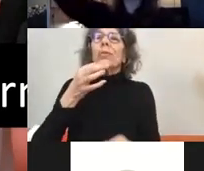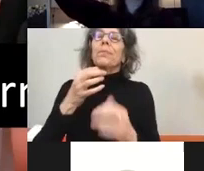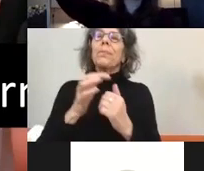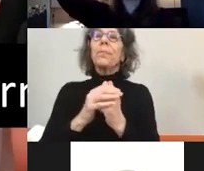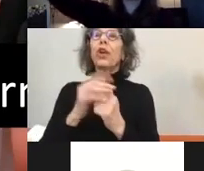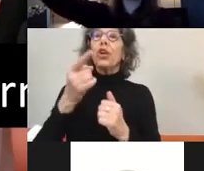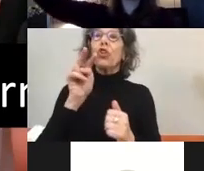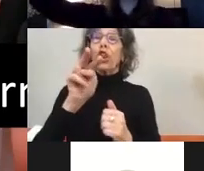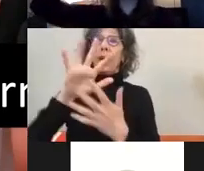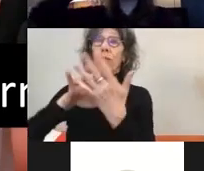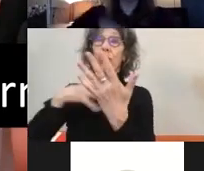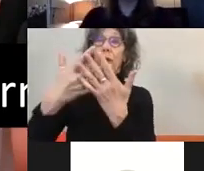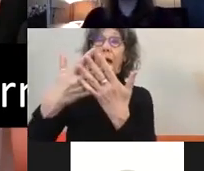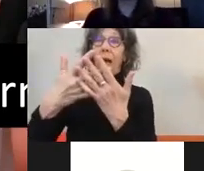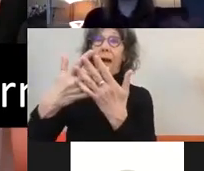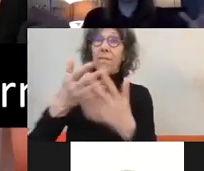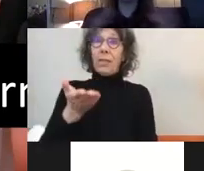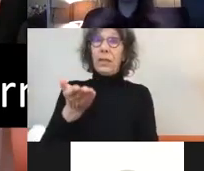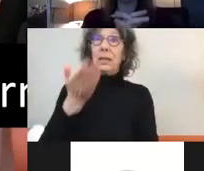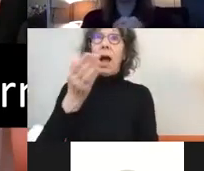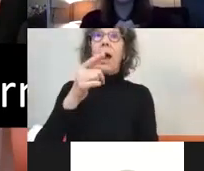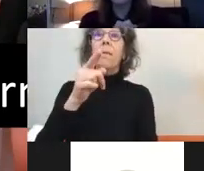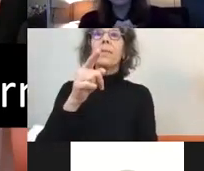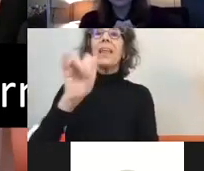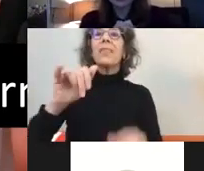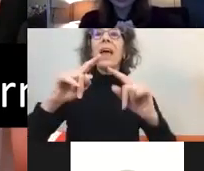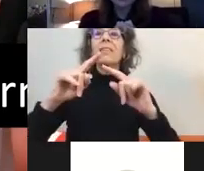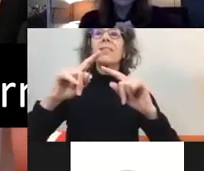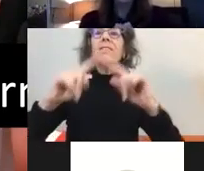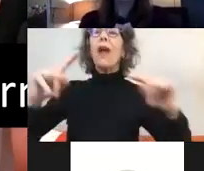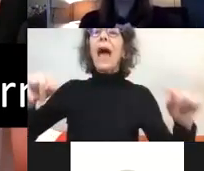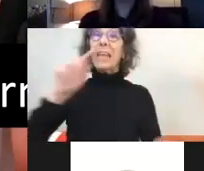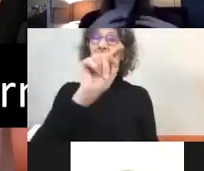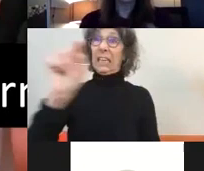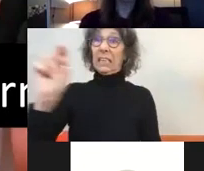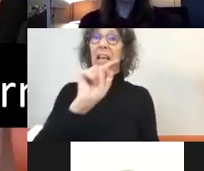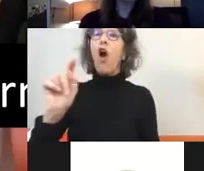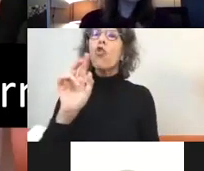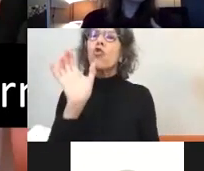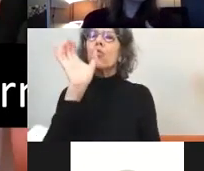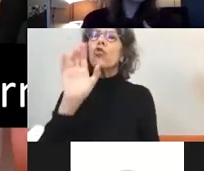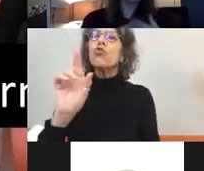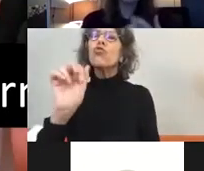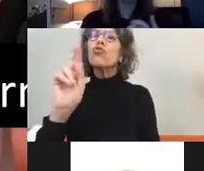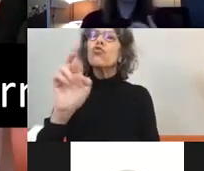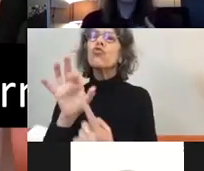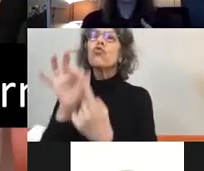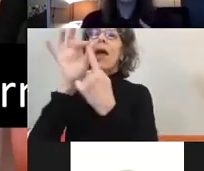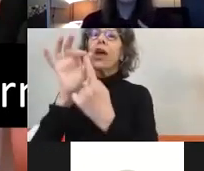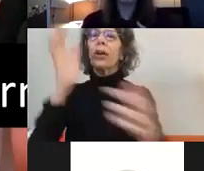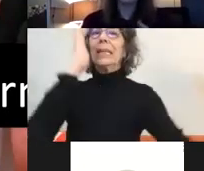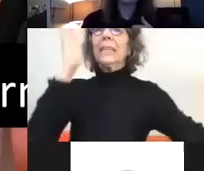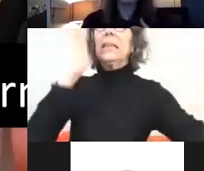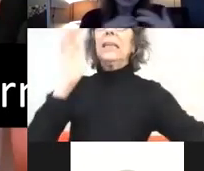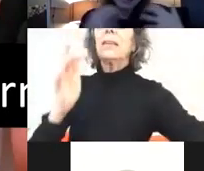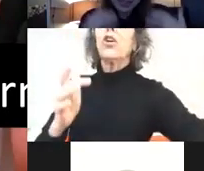top, the first row is actually a variety of rare diseases. So you can imagine the ability to monitor patients at